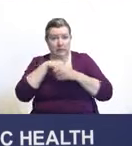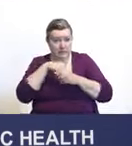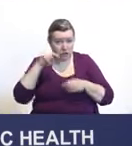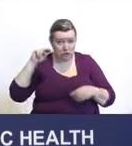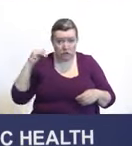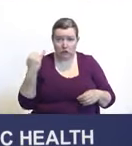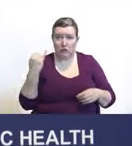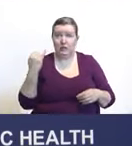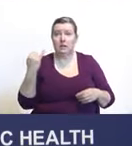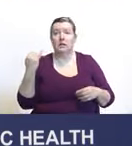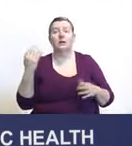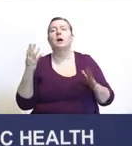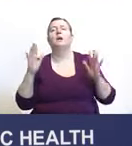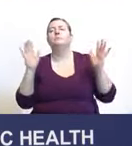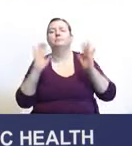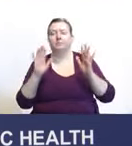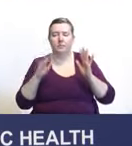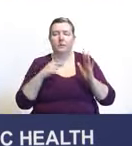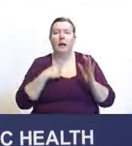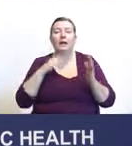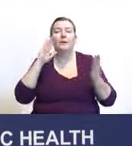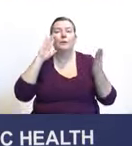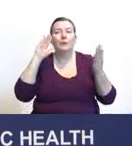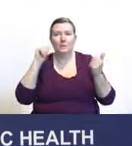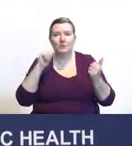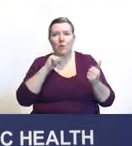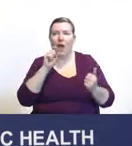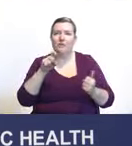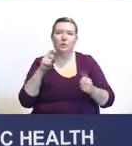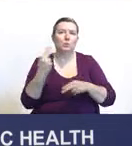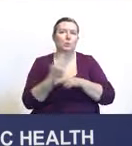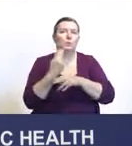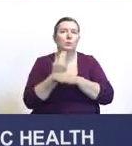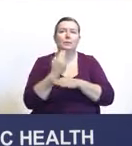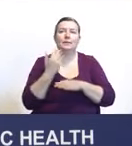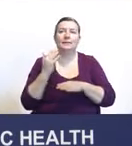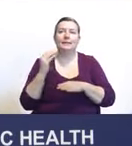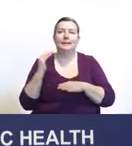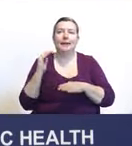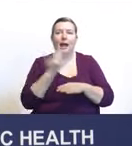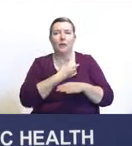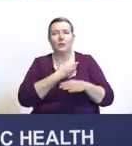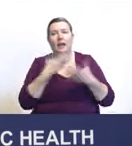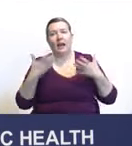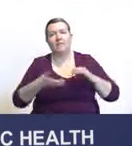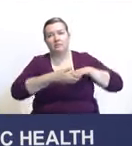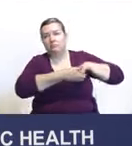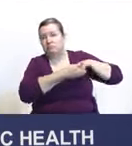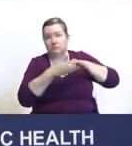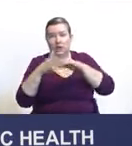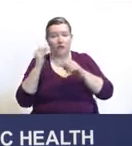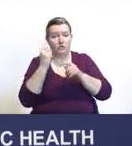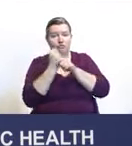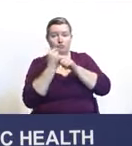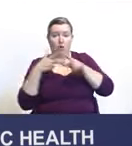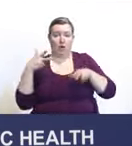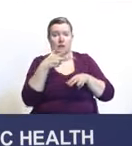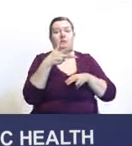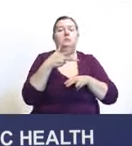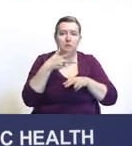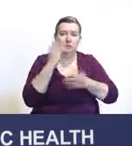would hope that we don't have to use our heavy-duty wreckers. If they come to a stop, they will be ordered to keep moving,